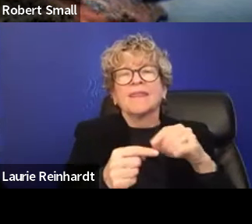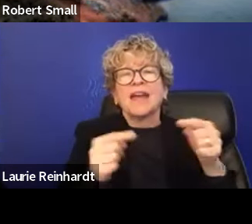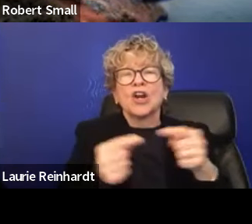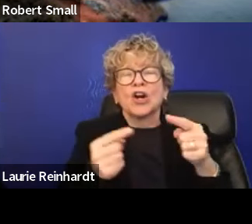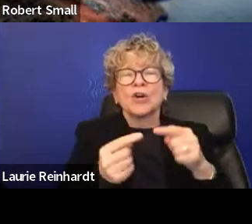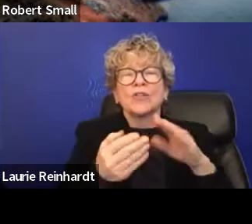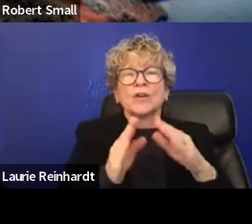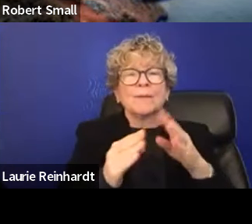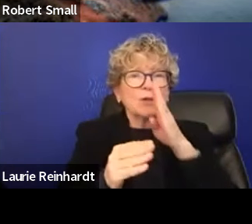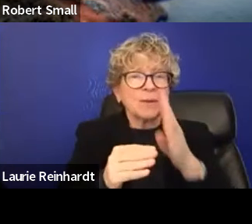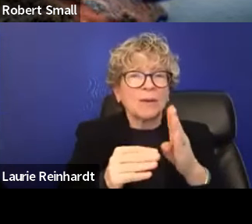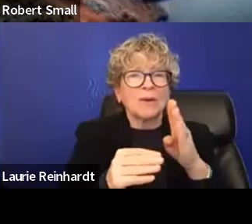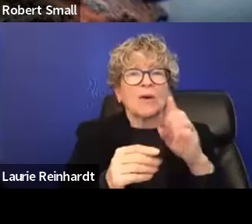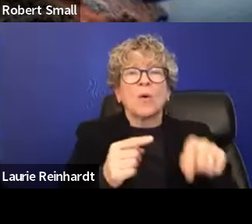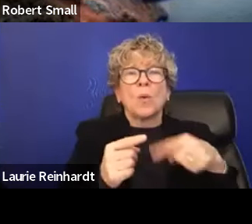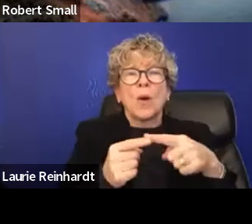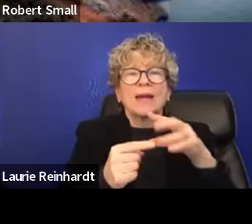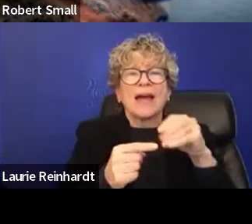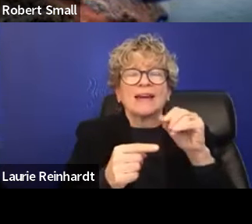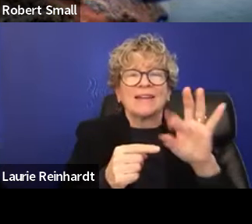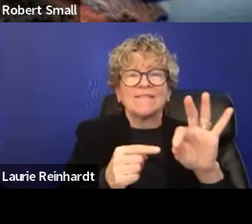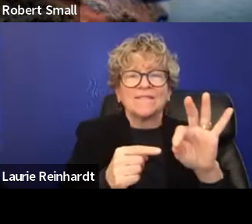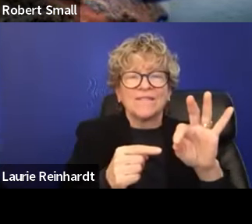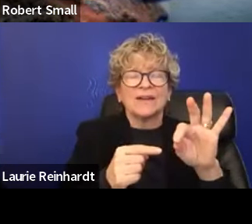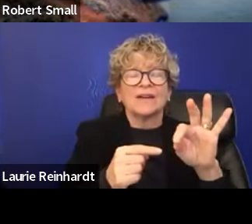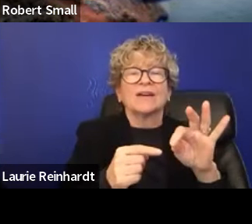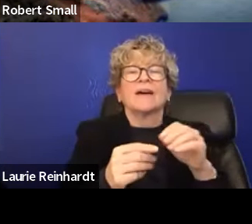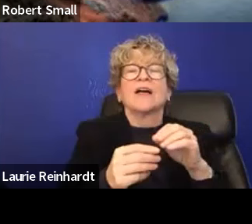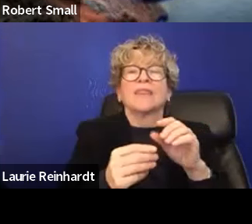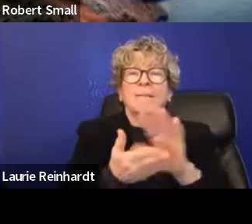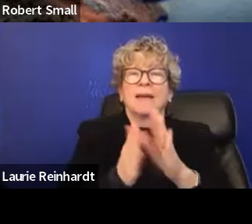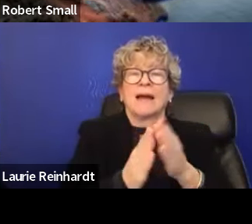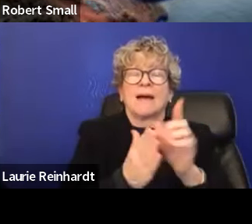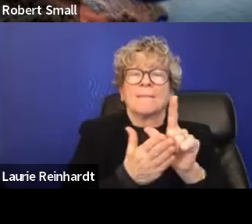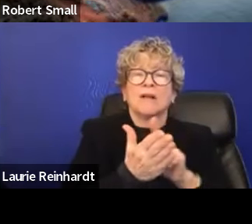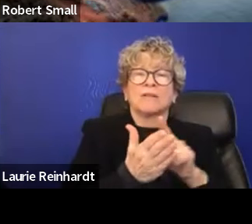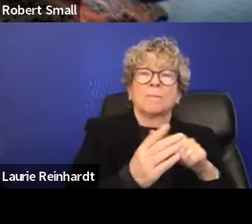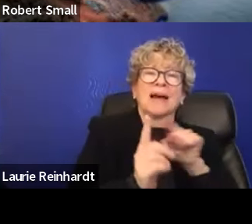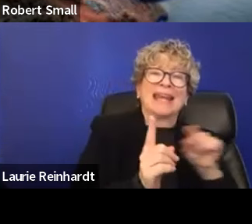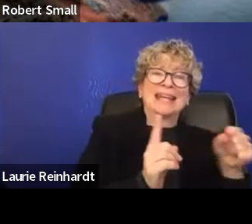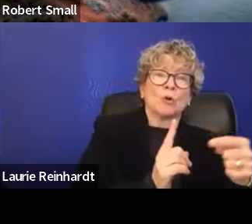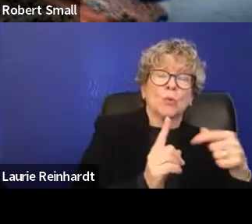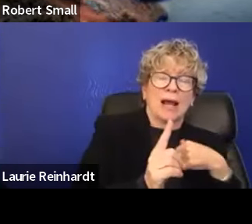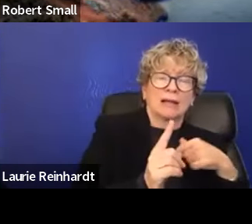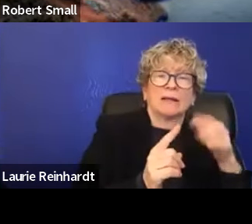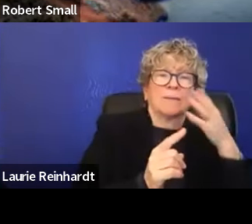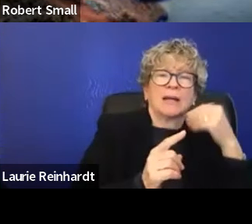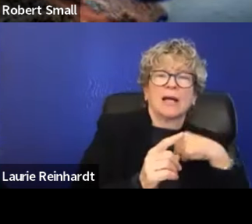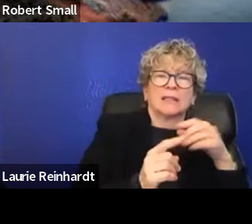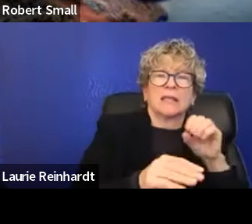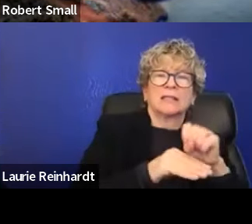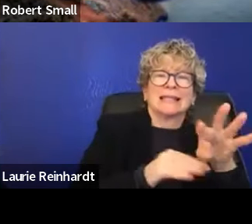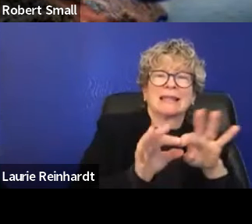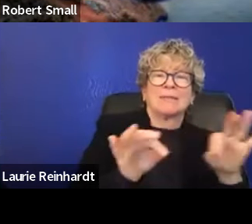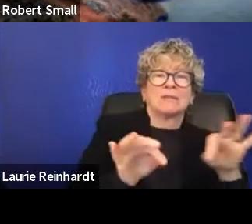if, and unfortunately when, they become laws. But this trend also harms trans communities indirectly by sending out the message that we are not welcome in